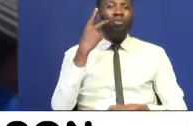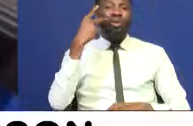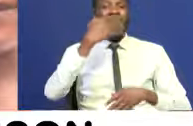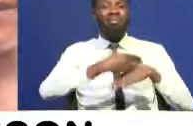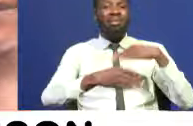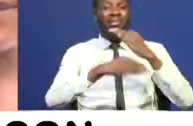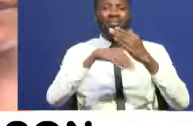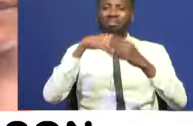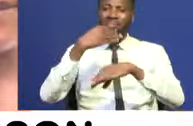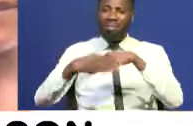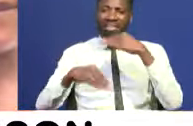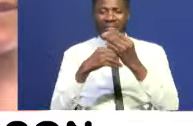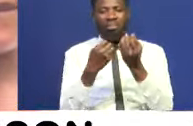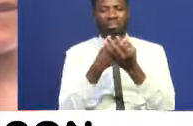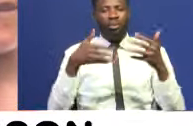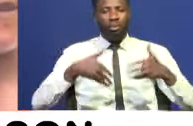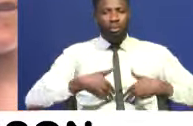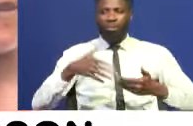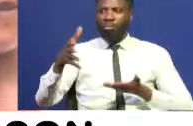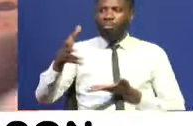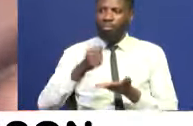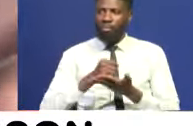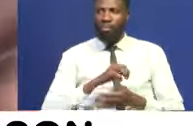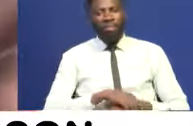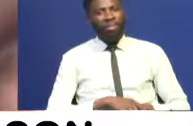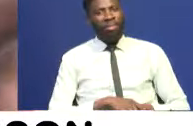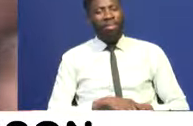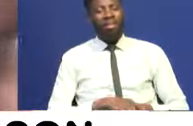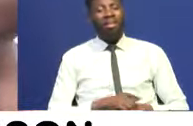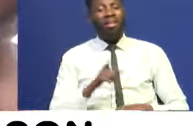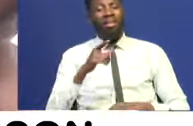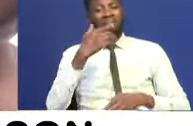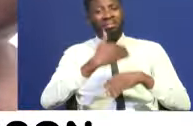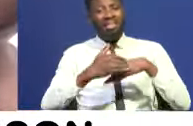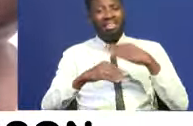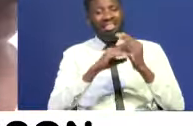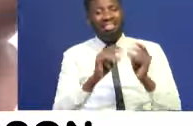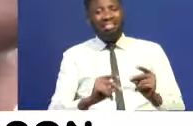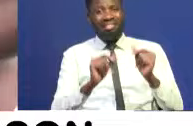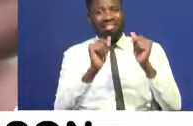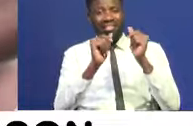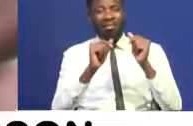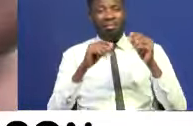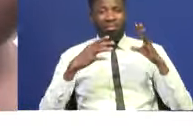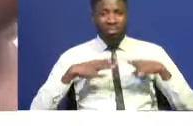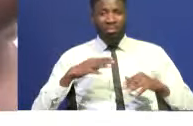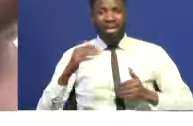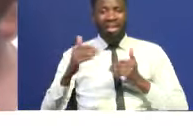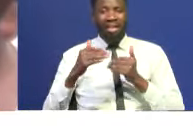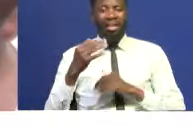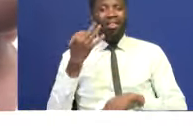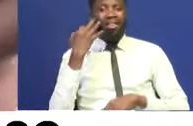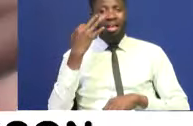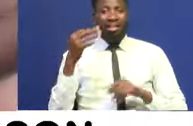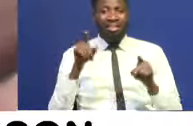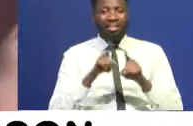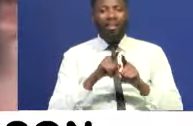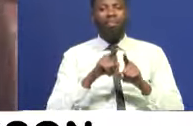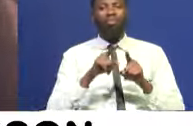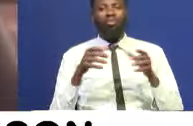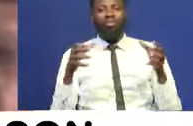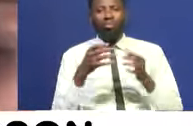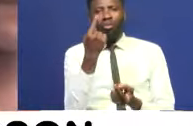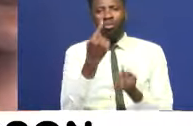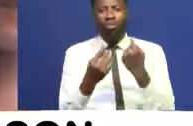Ni wengi. Power wametoa wapi? Because ukiangalia hii mjengo imeandika watu kama almost 300 na bado kuna wapishi wako hapa.